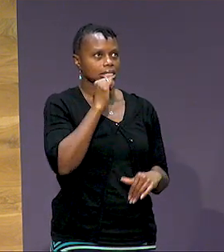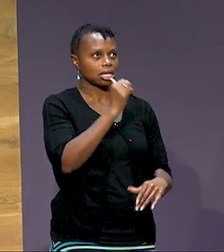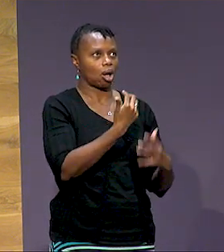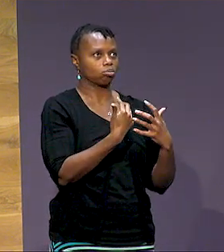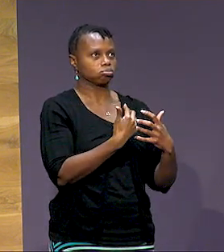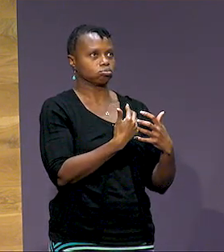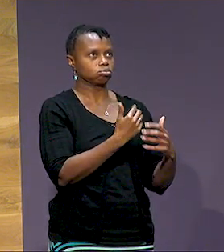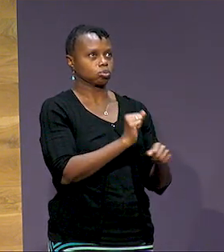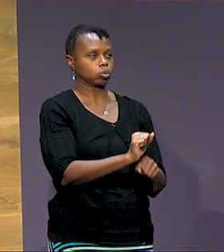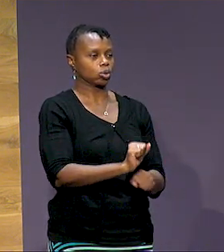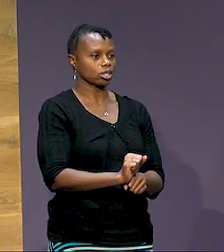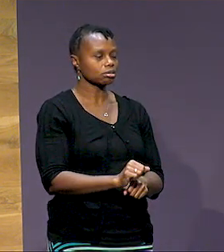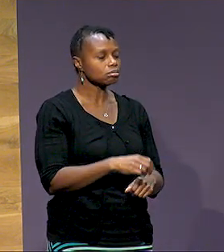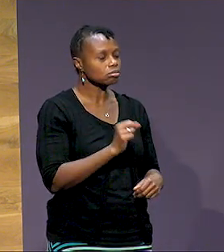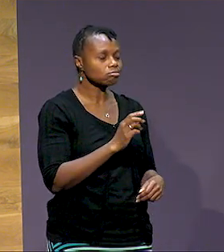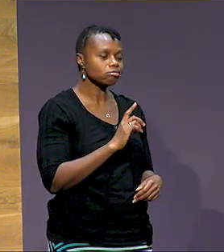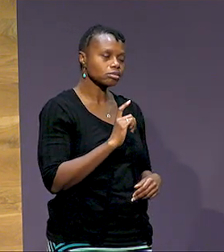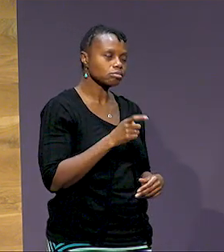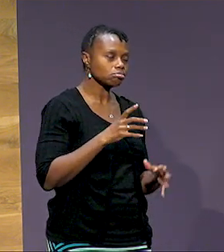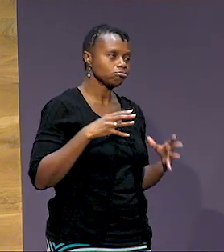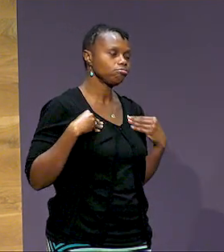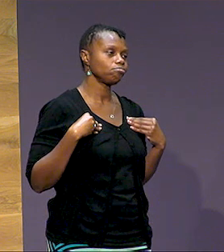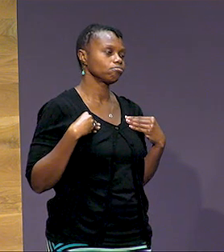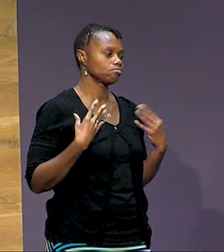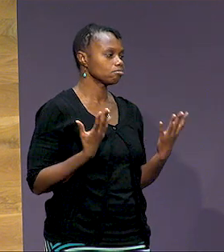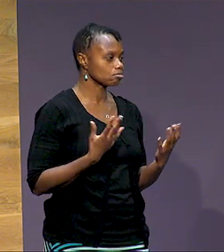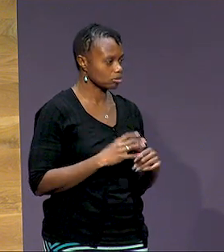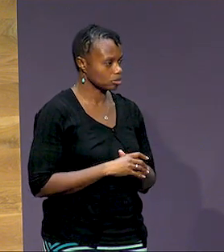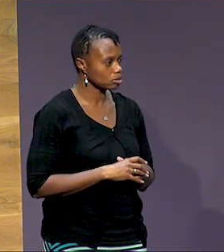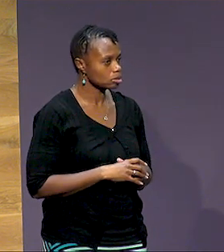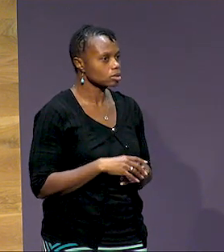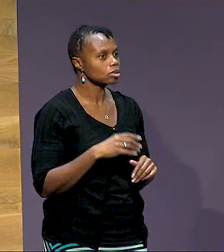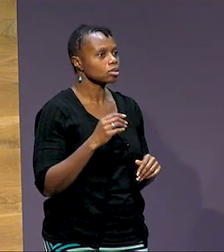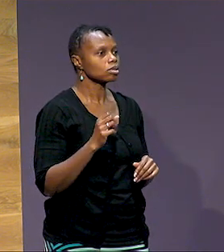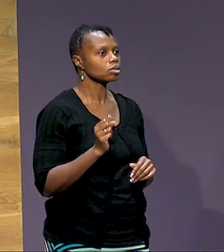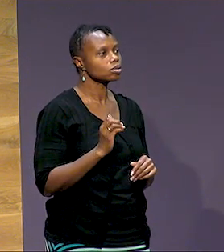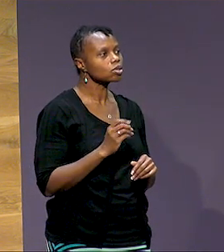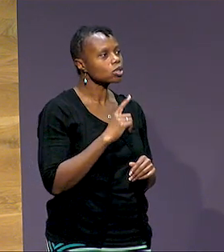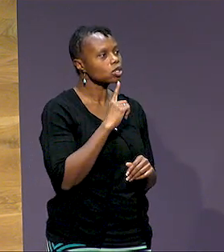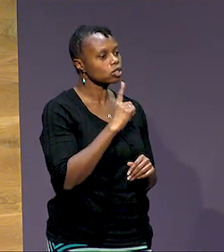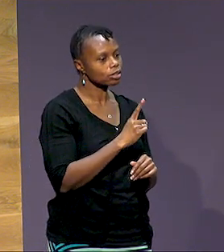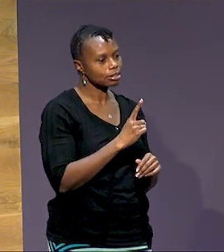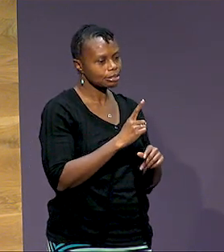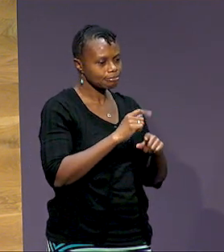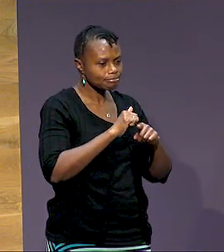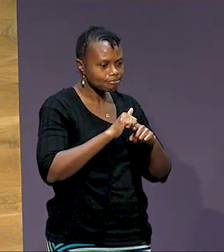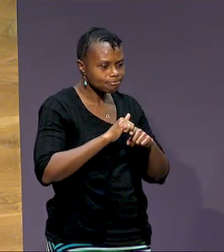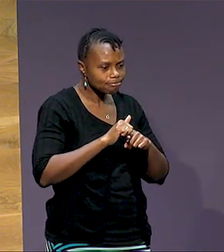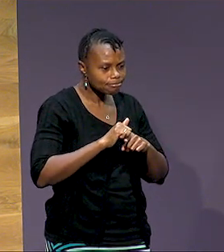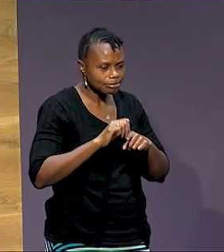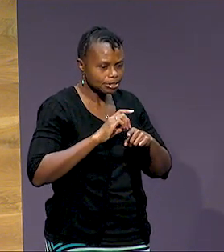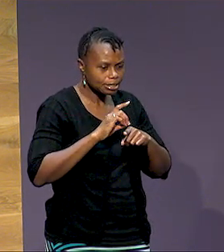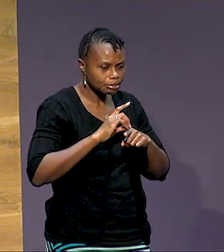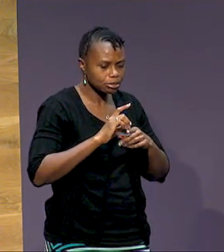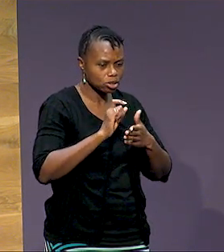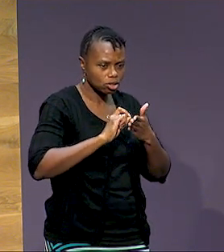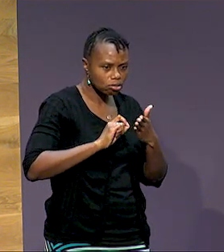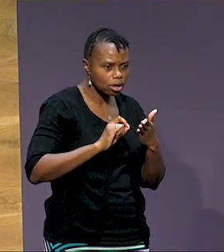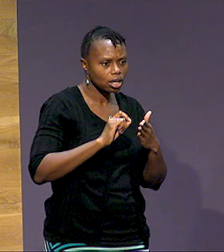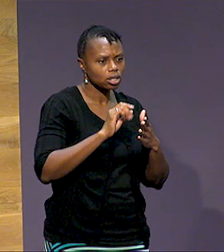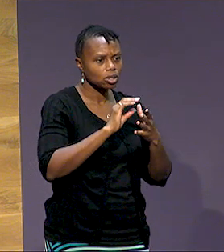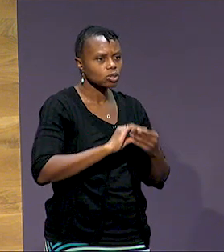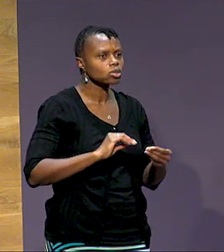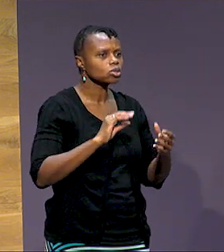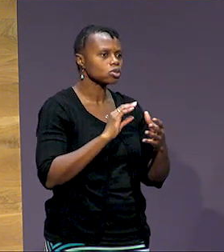yeah, I think when it comes to at least the discipline of writing story, novel writing, long